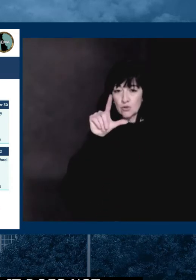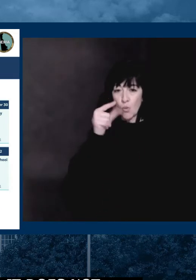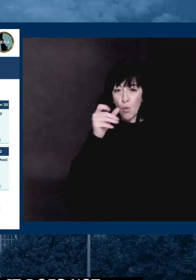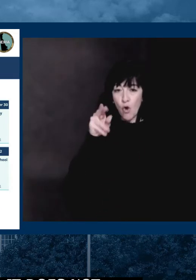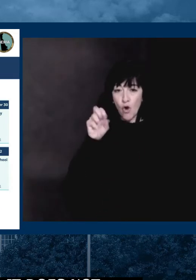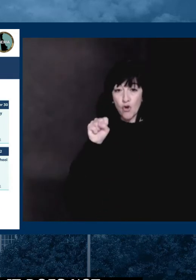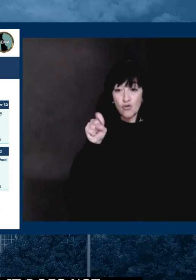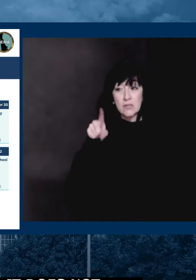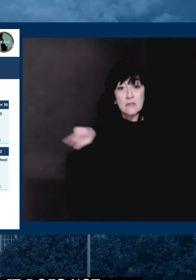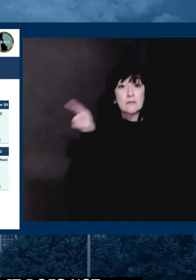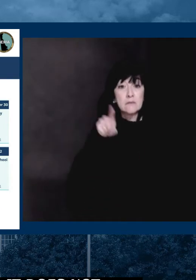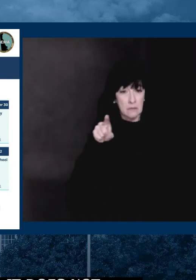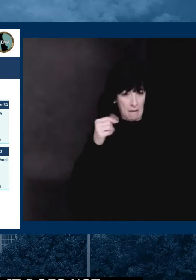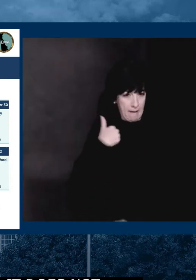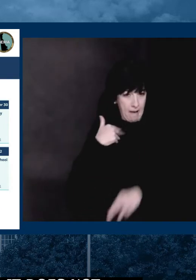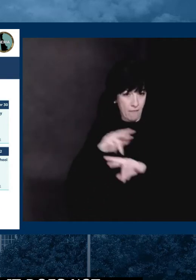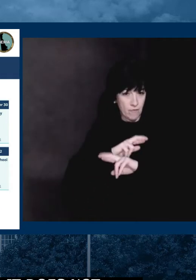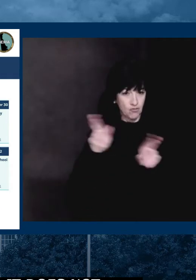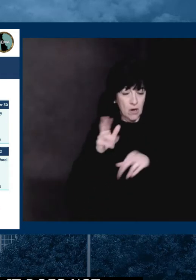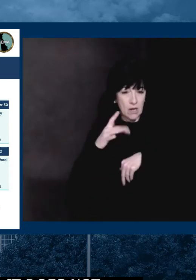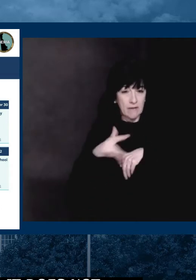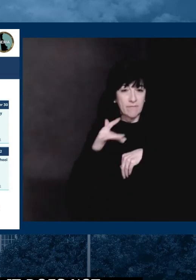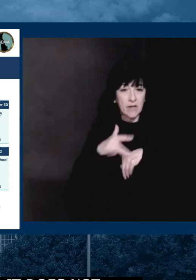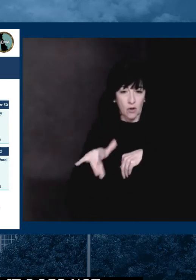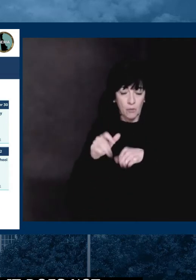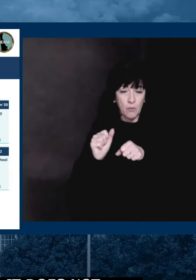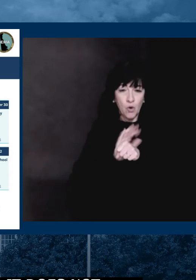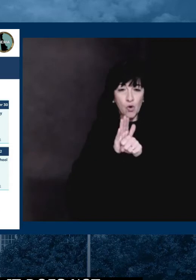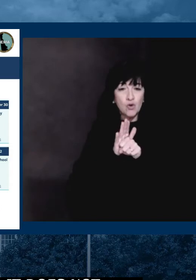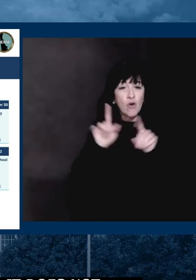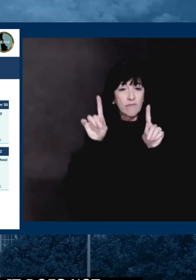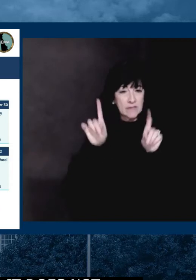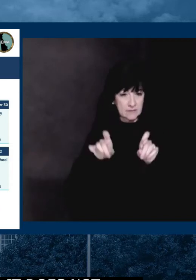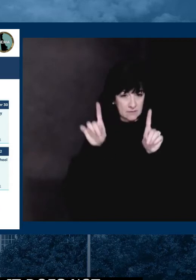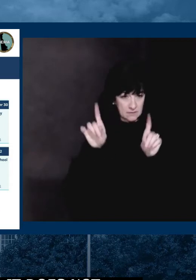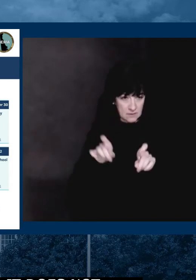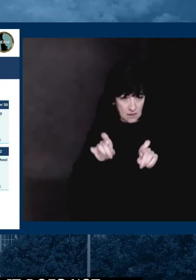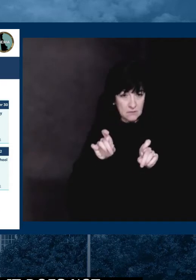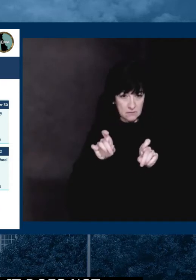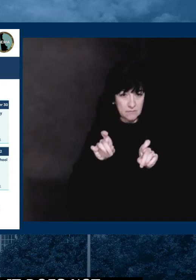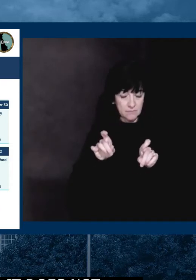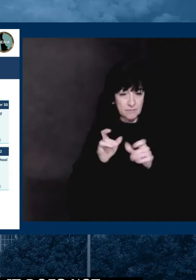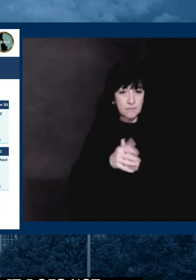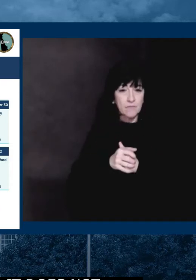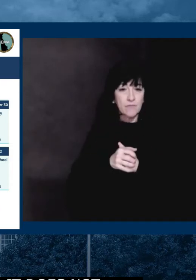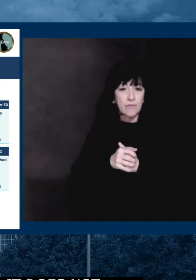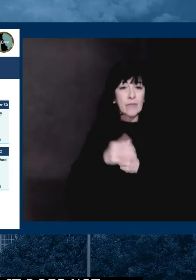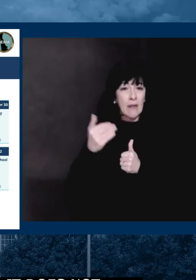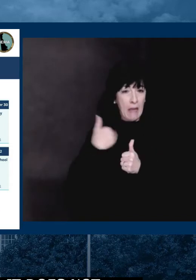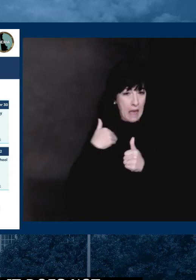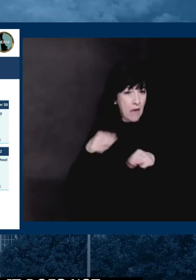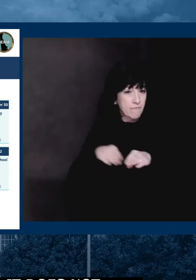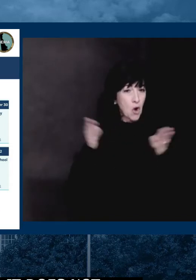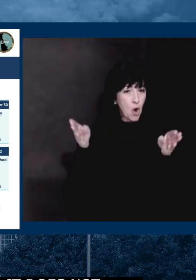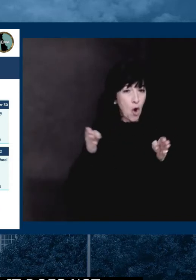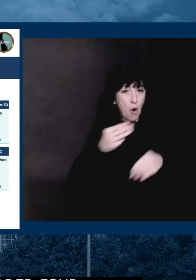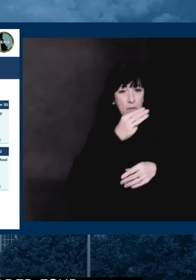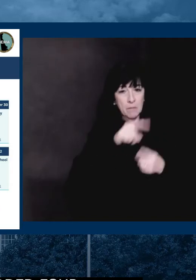now. This does not involve the service centers or the clinics that are open Monday through Friday, with the exception of the holiday hours.